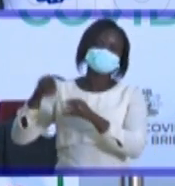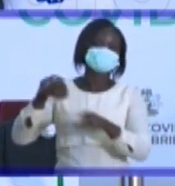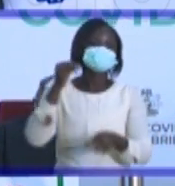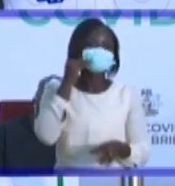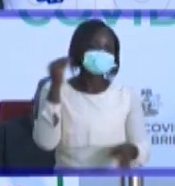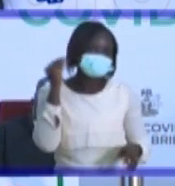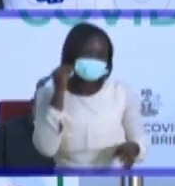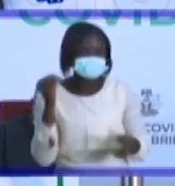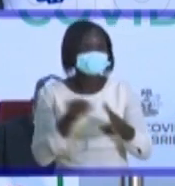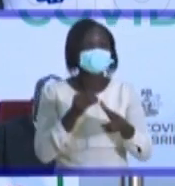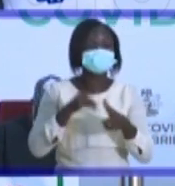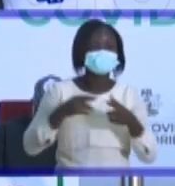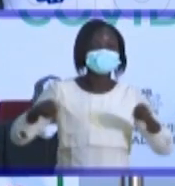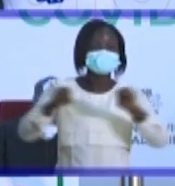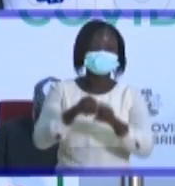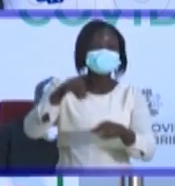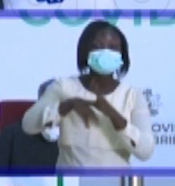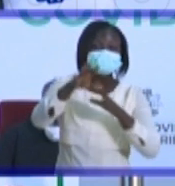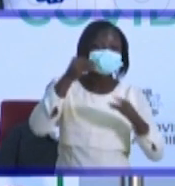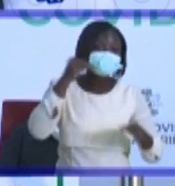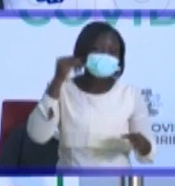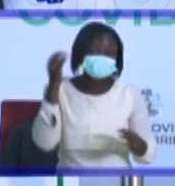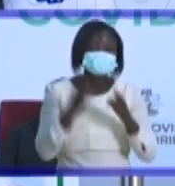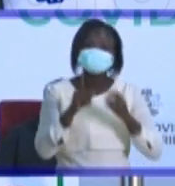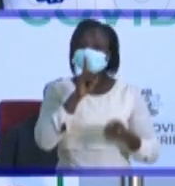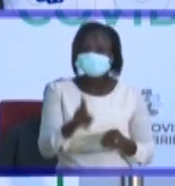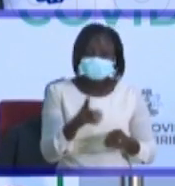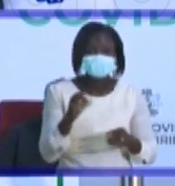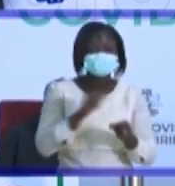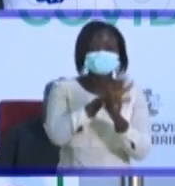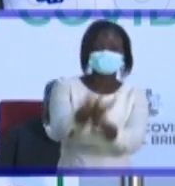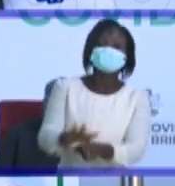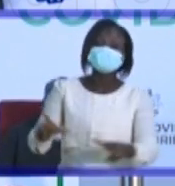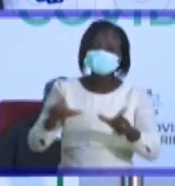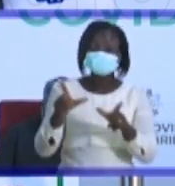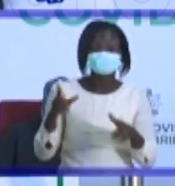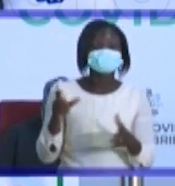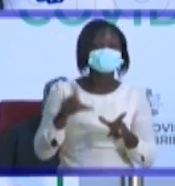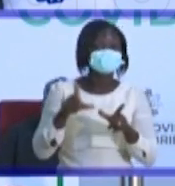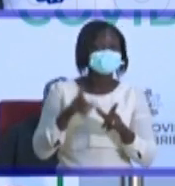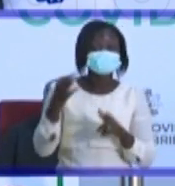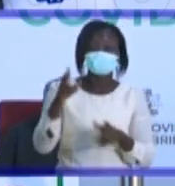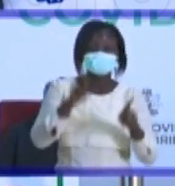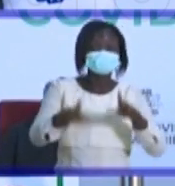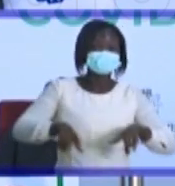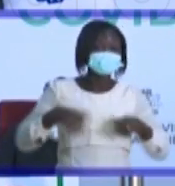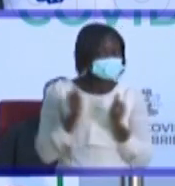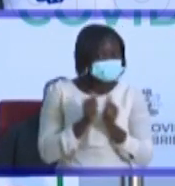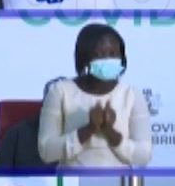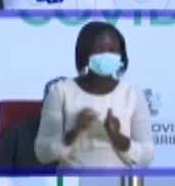even inside your house if you are not sure of the COVID-19 status of people you live with. Wear your mask on your